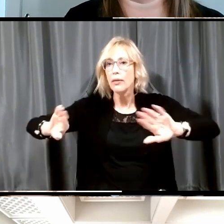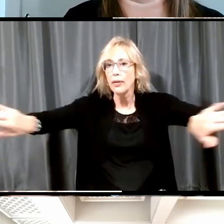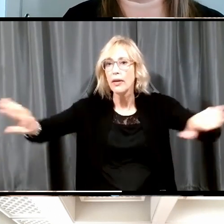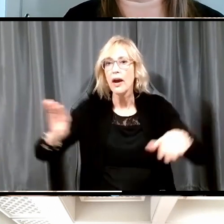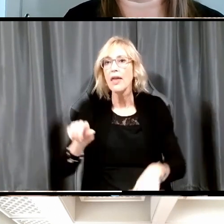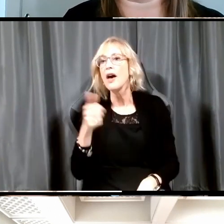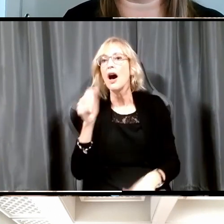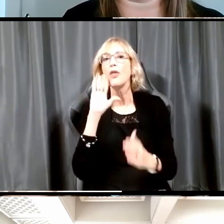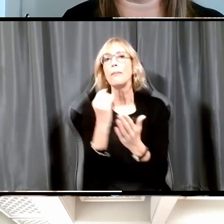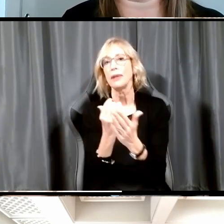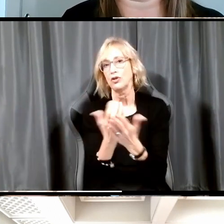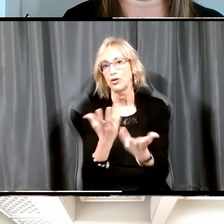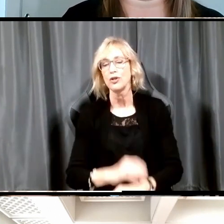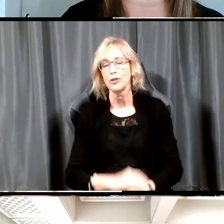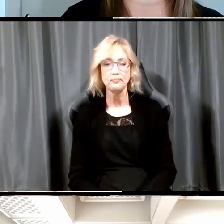complexity or background.